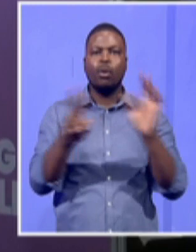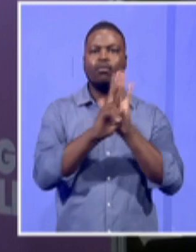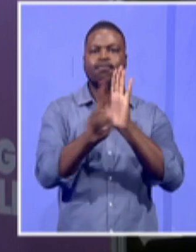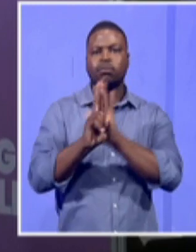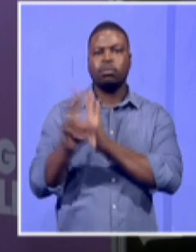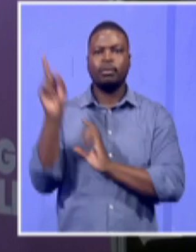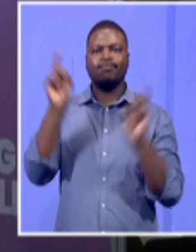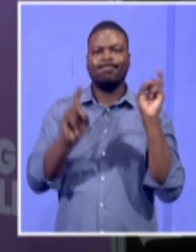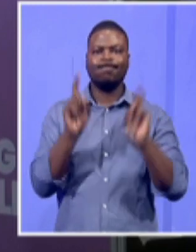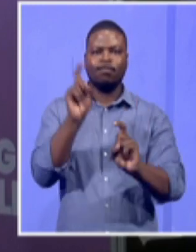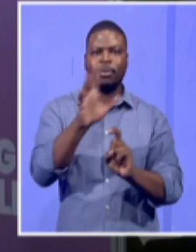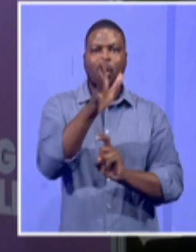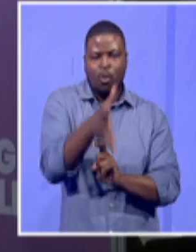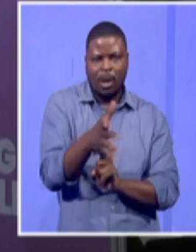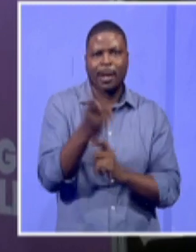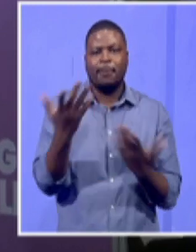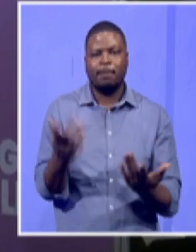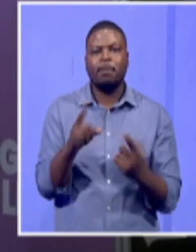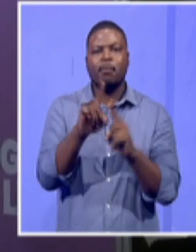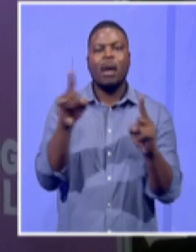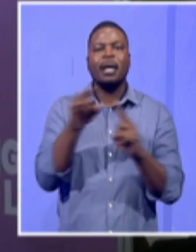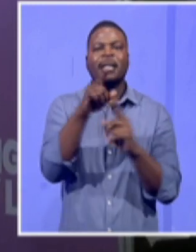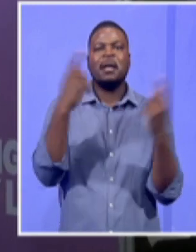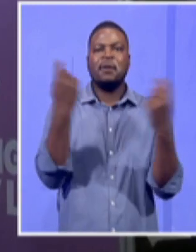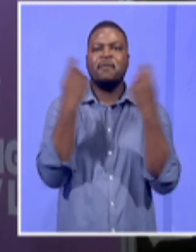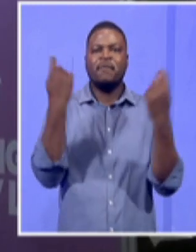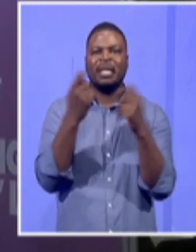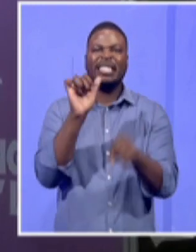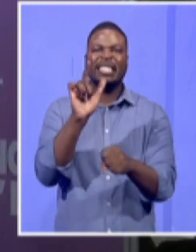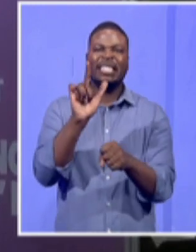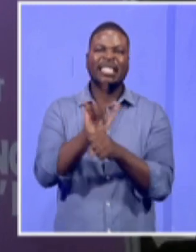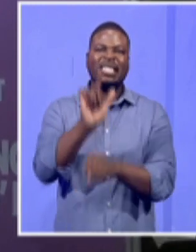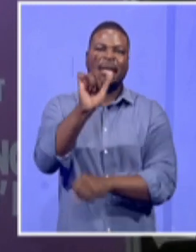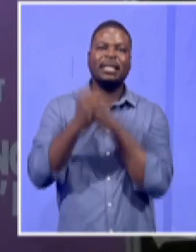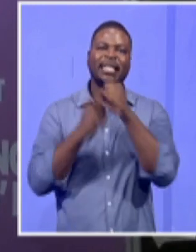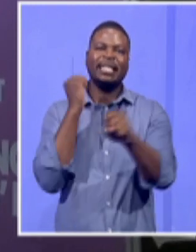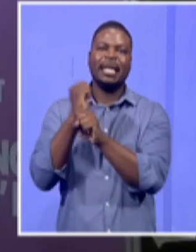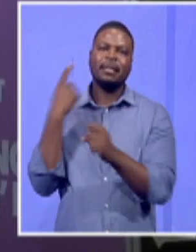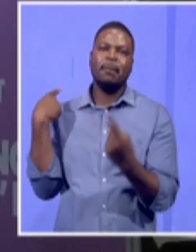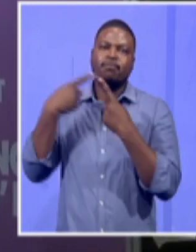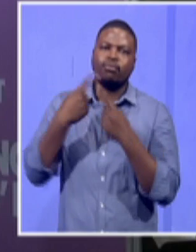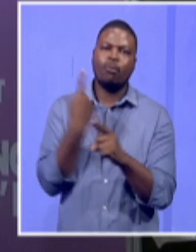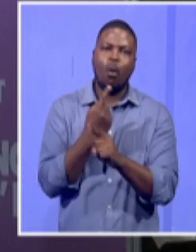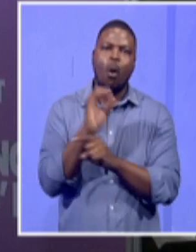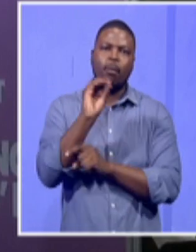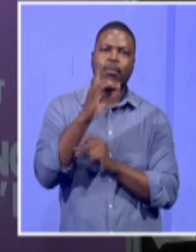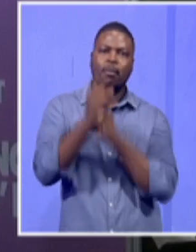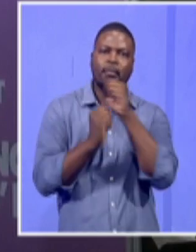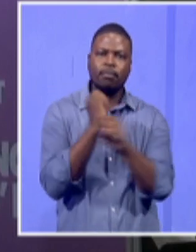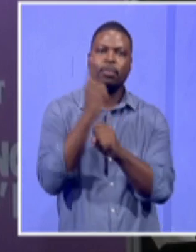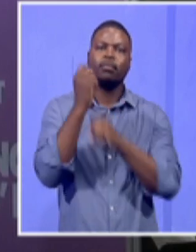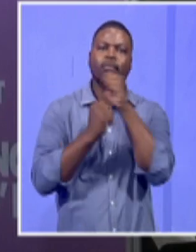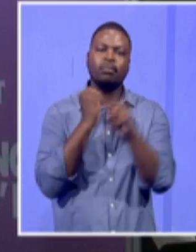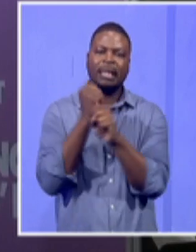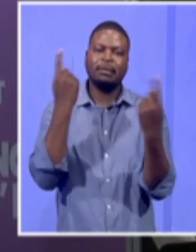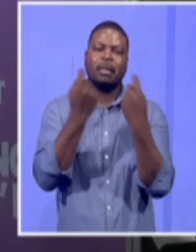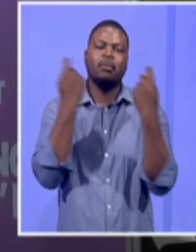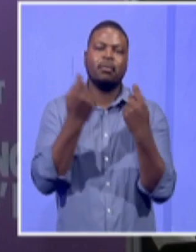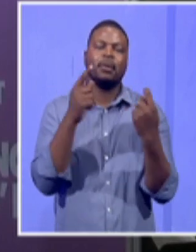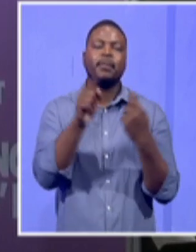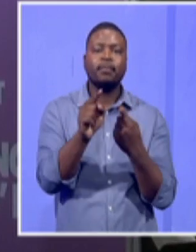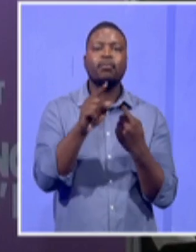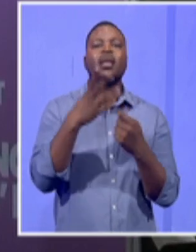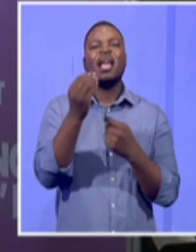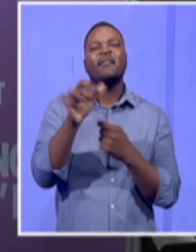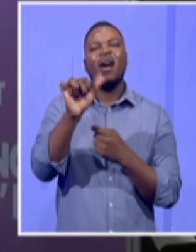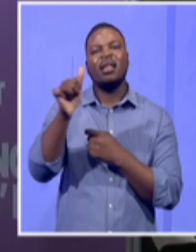in the 14 years that this event has been around, the first time that you've got African counterparts as well from other parts of the continent. We'll